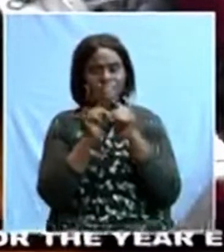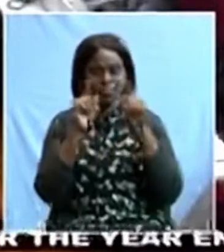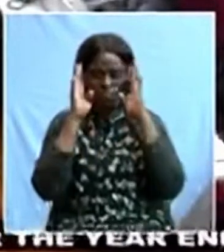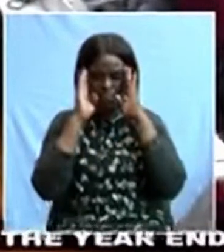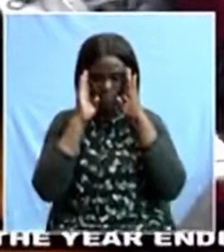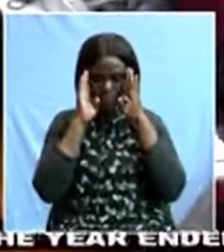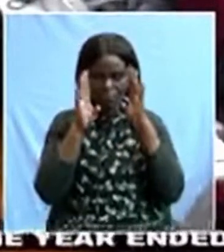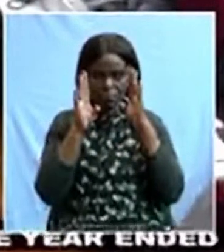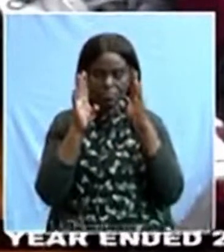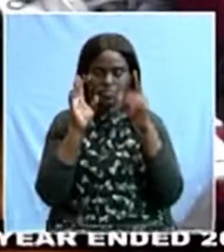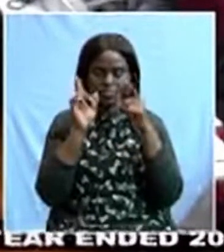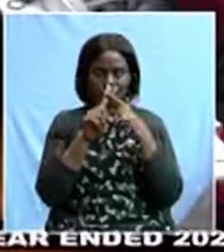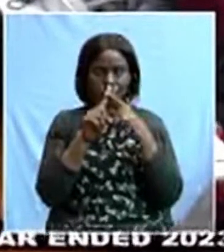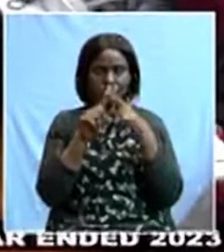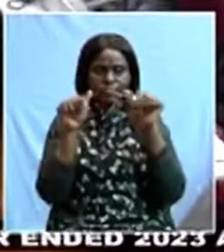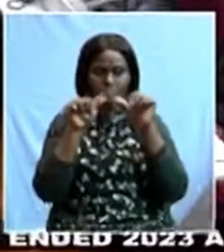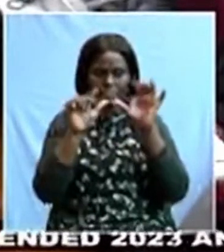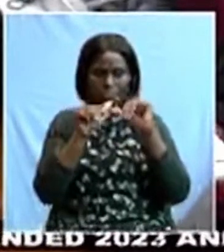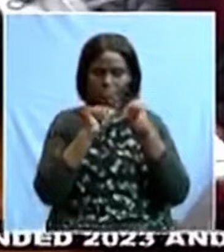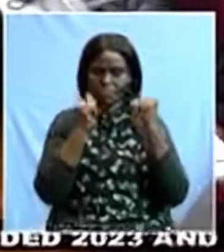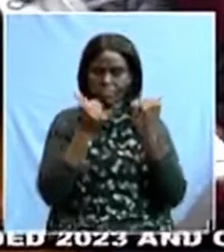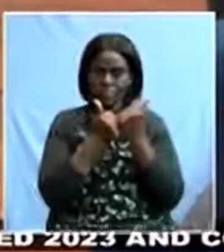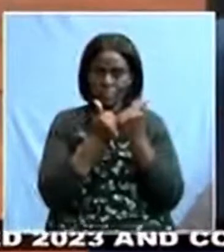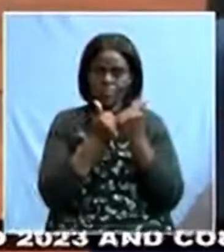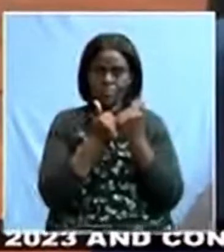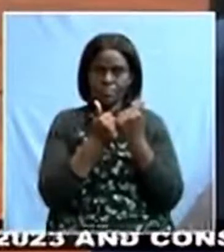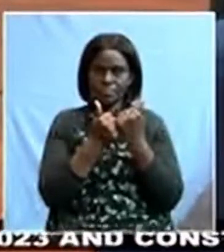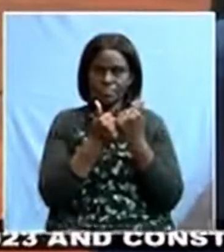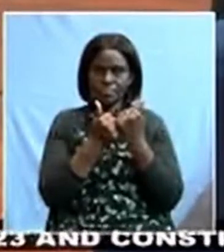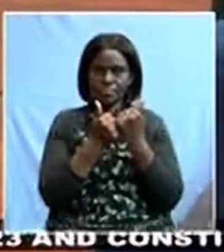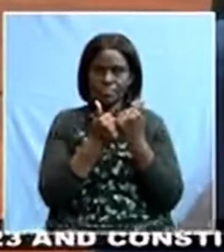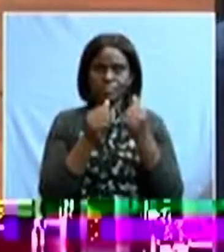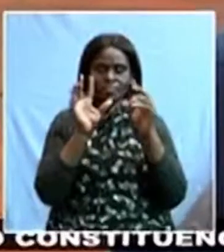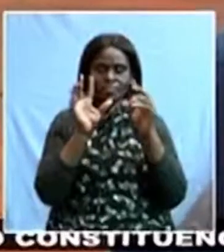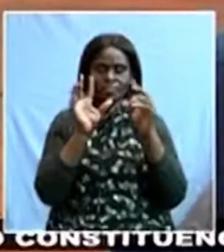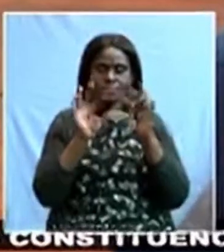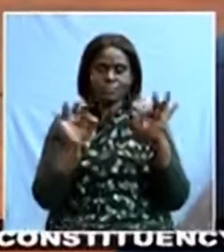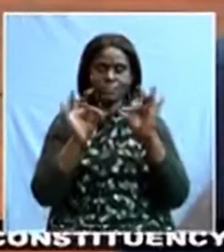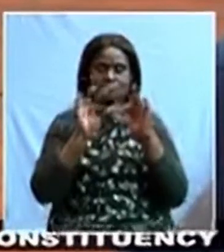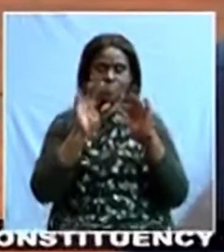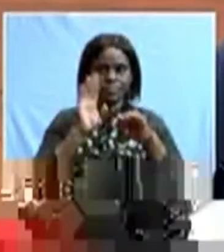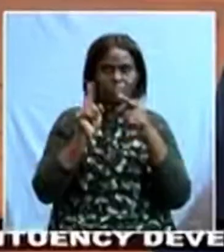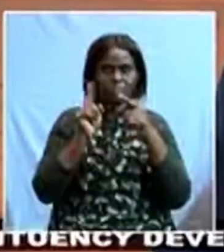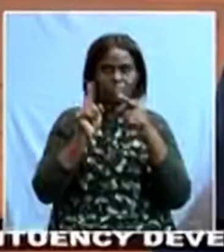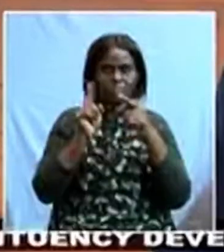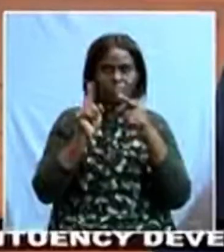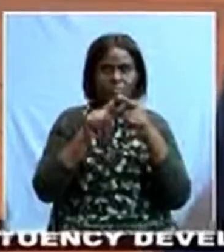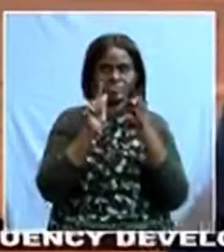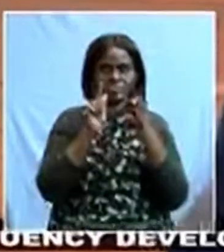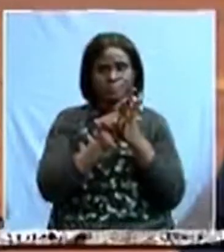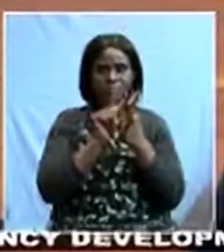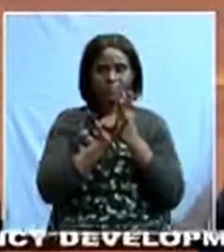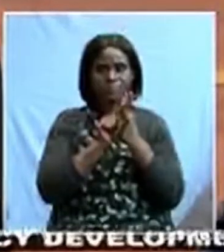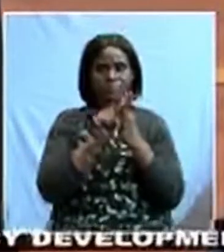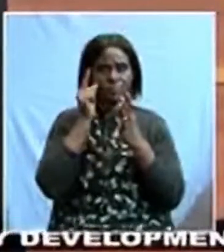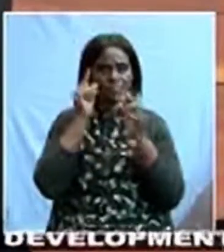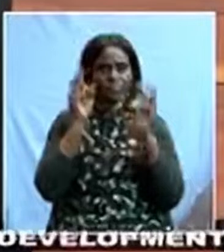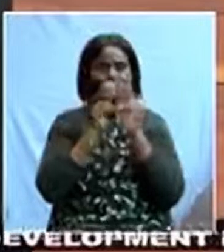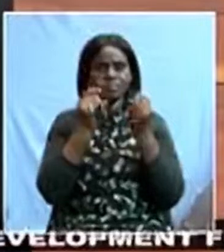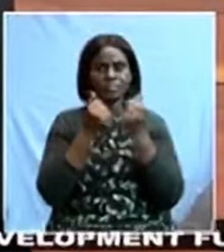attending to the Auditor General's meeting was more important than coming to Lusaka for the